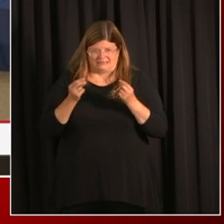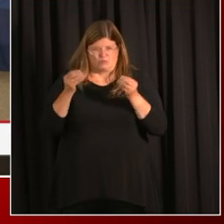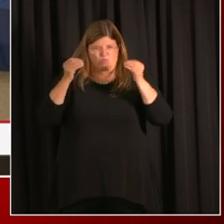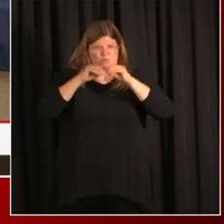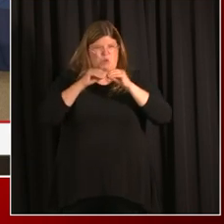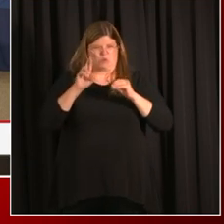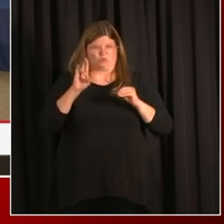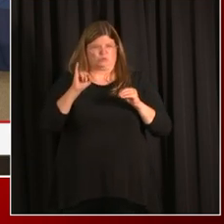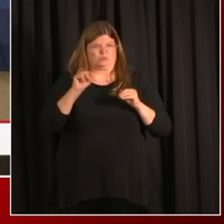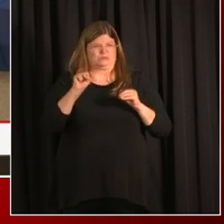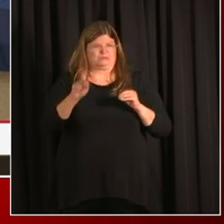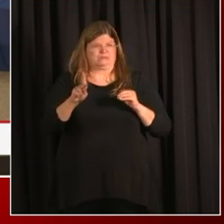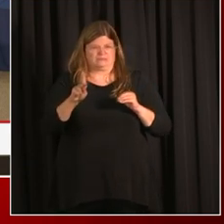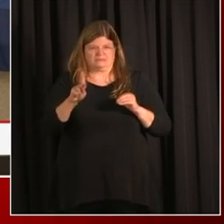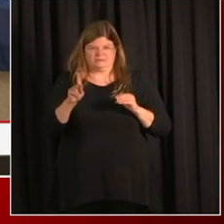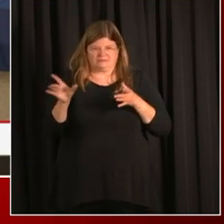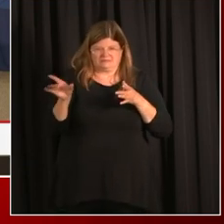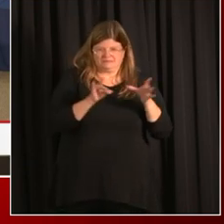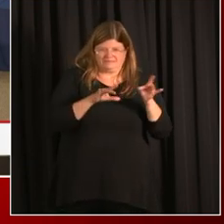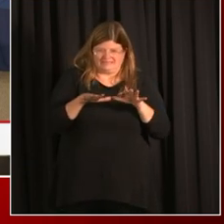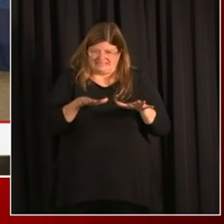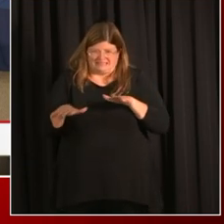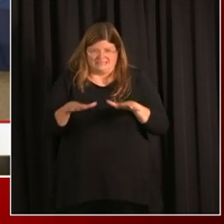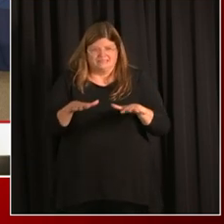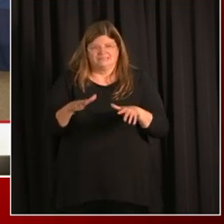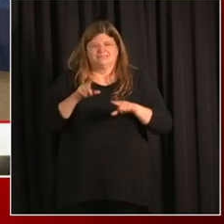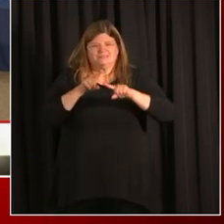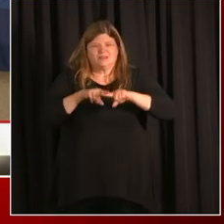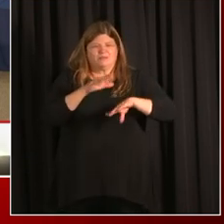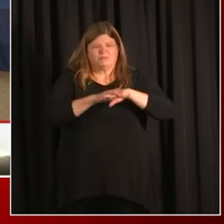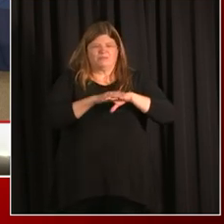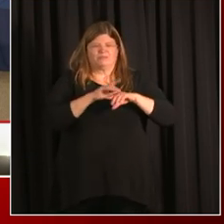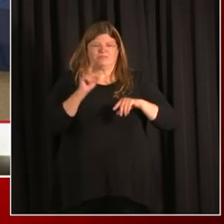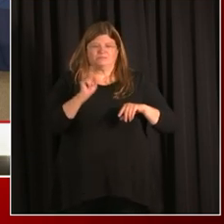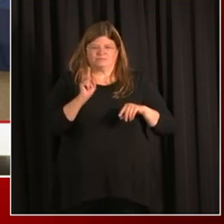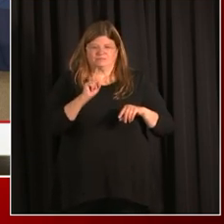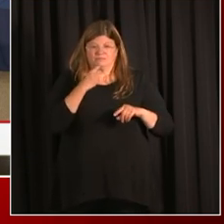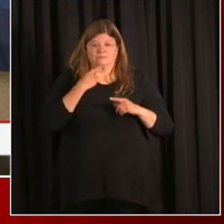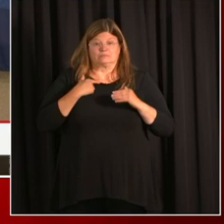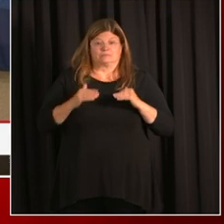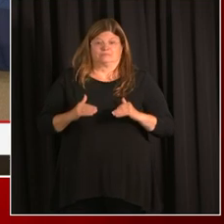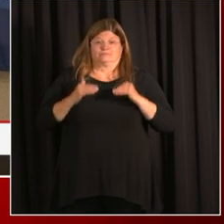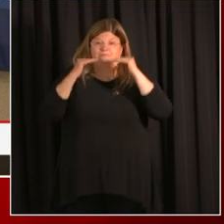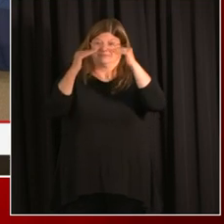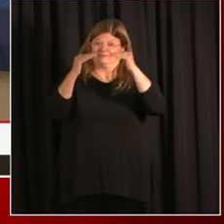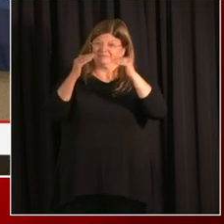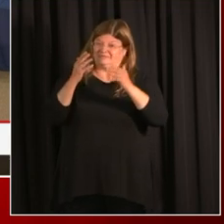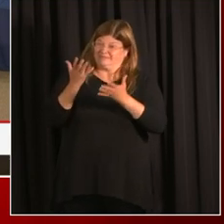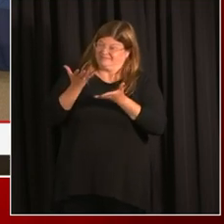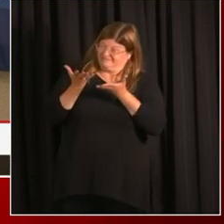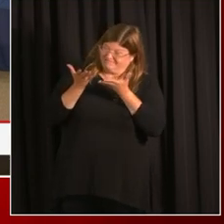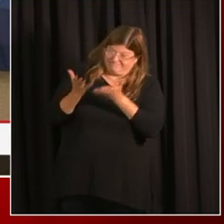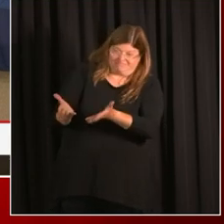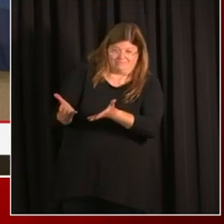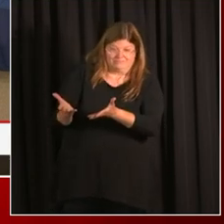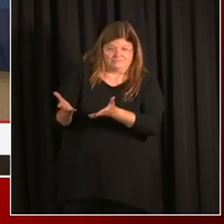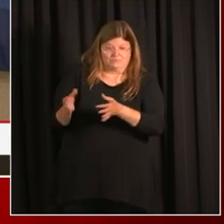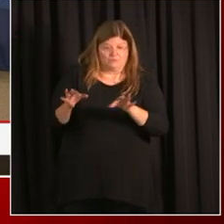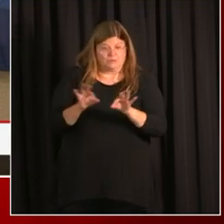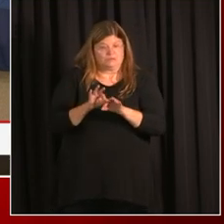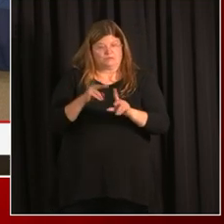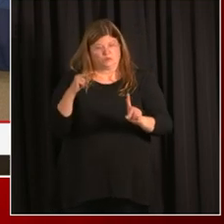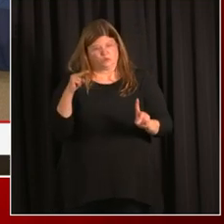risk activity. So we highly recommend that you go through at